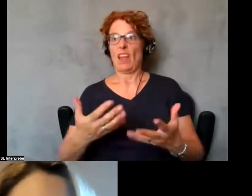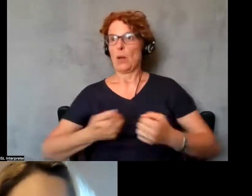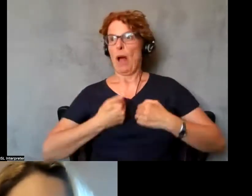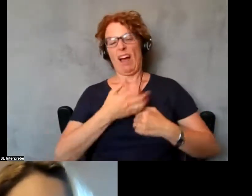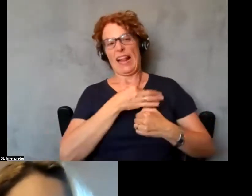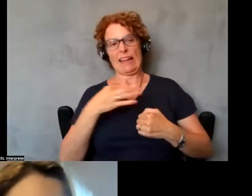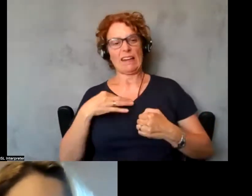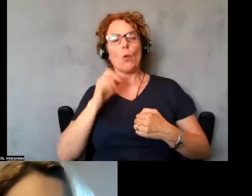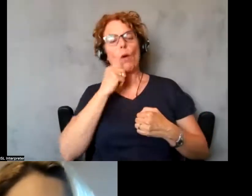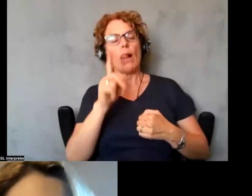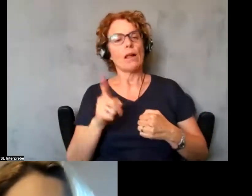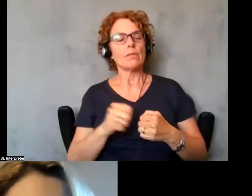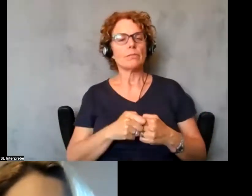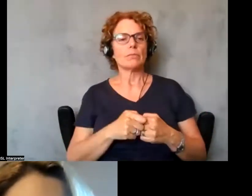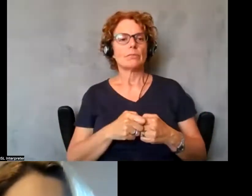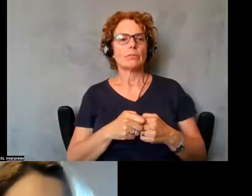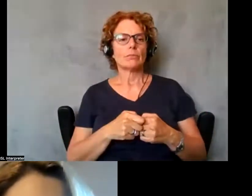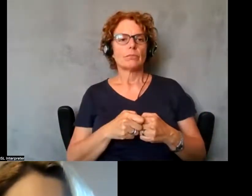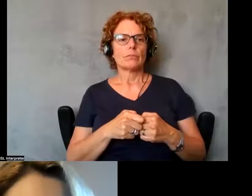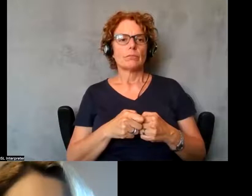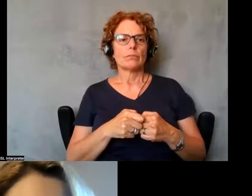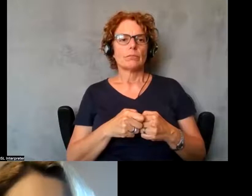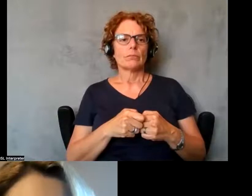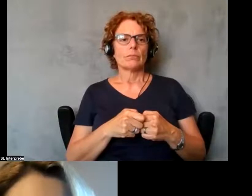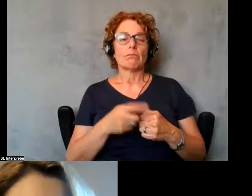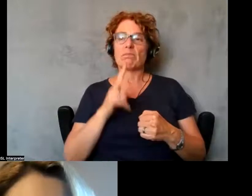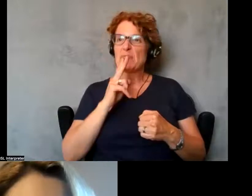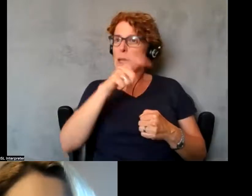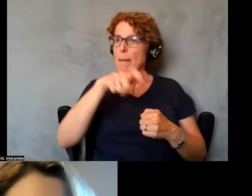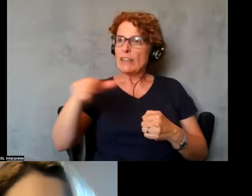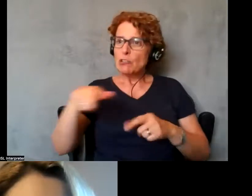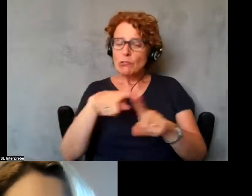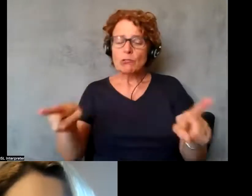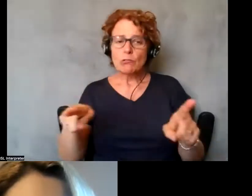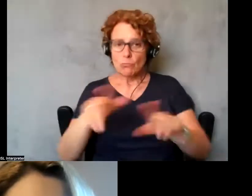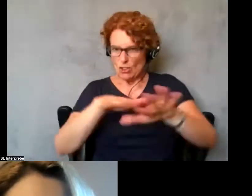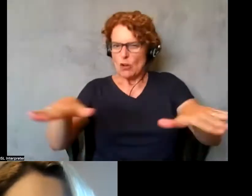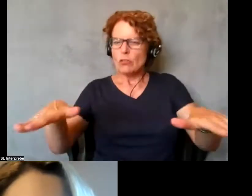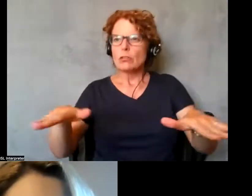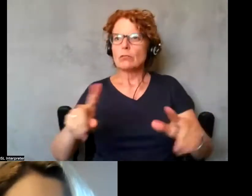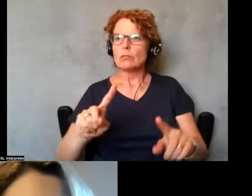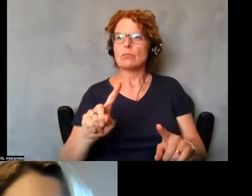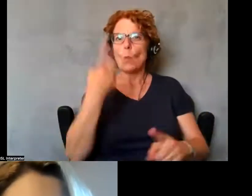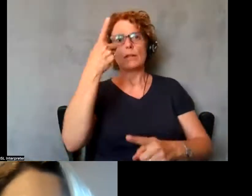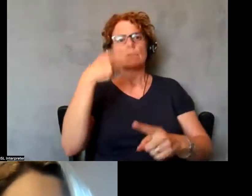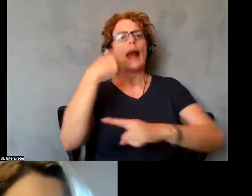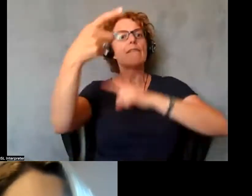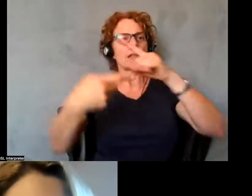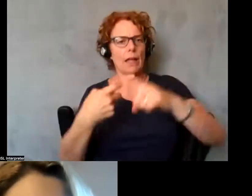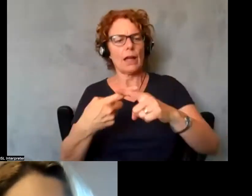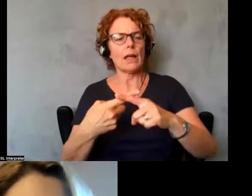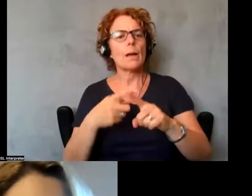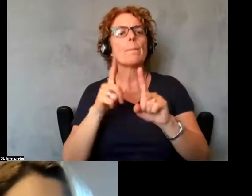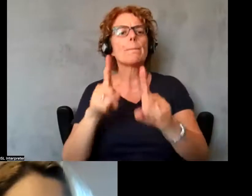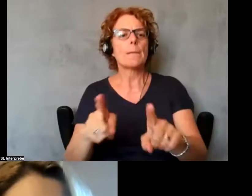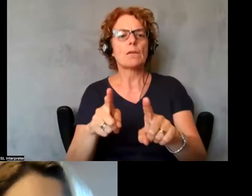clinics is that I have, I see my patients, the children, once a year, but they